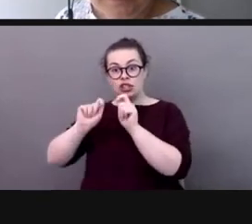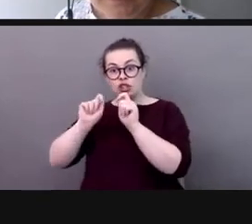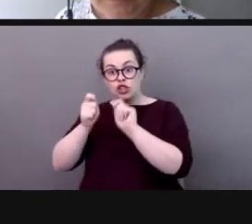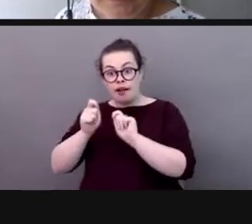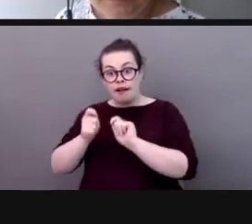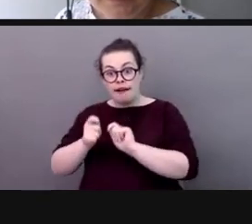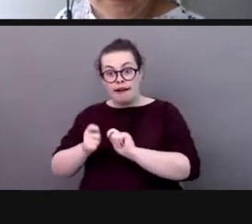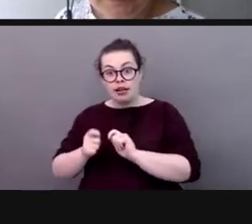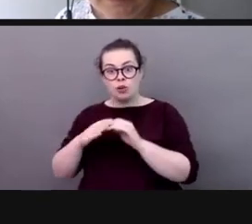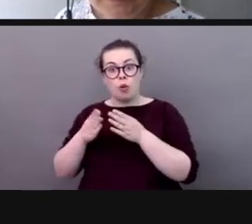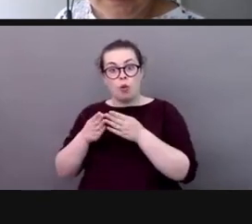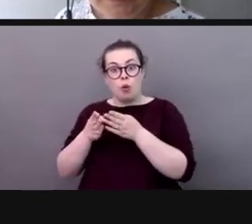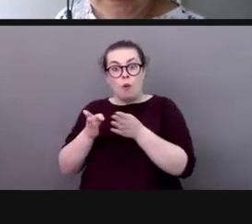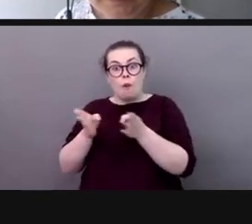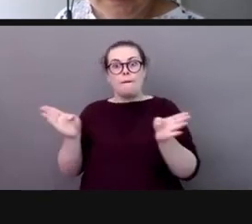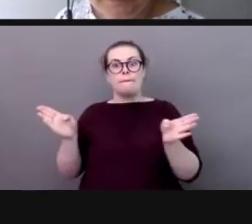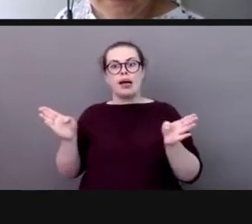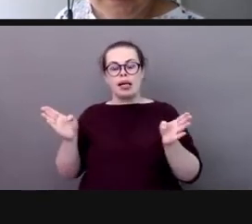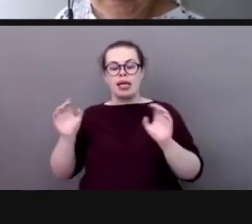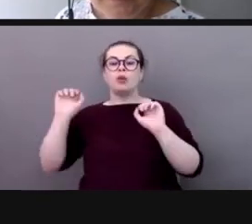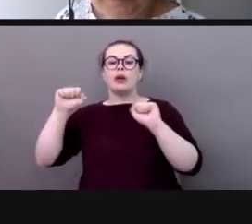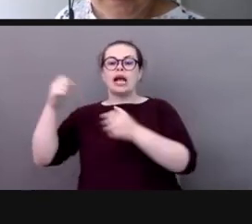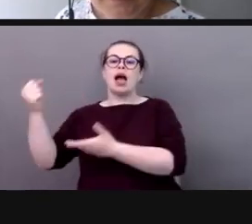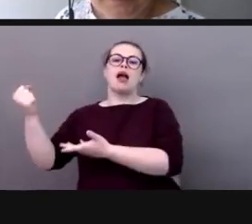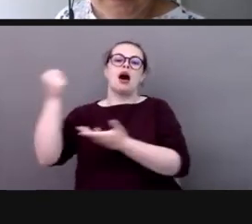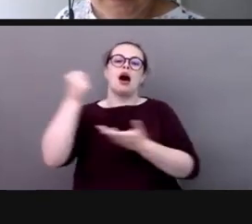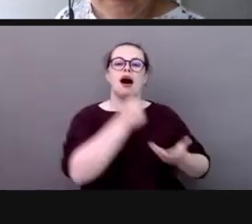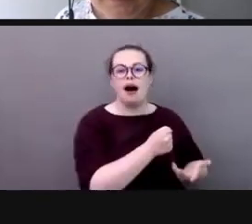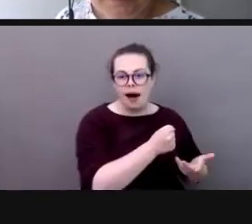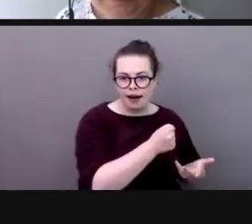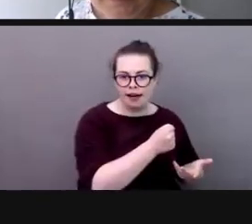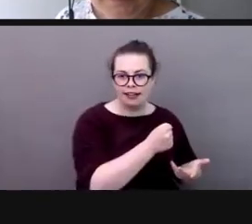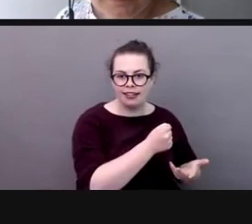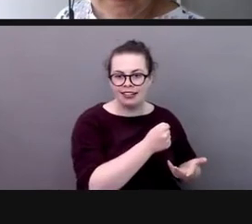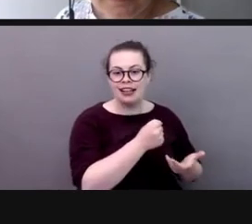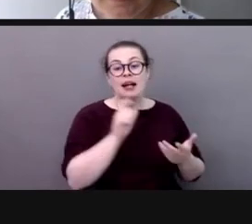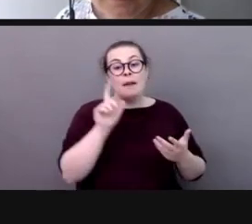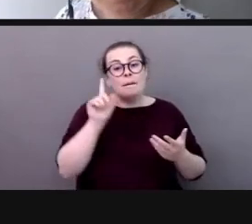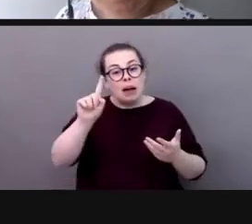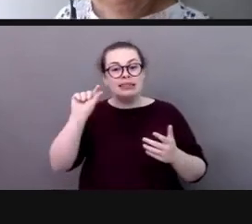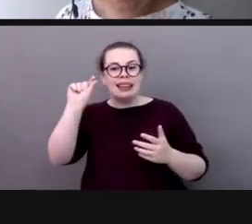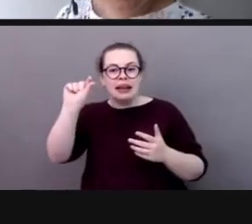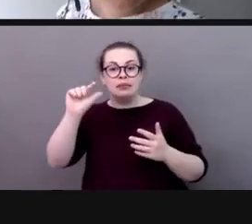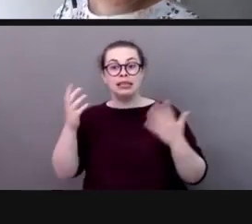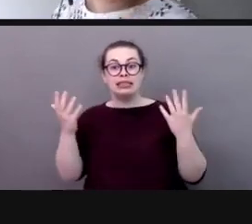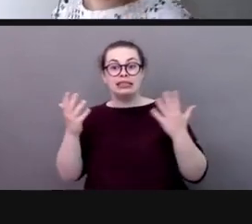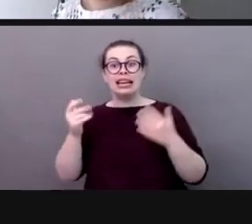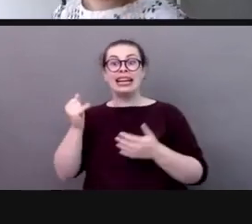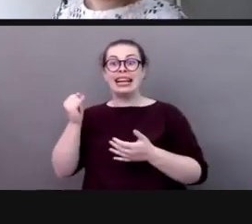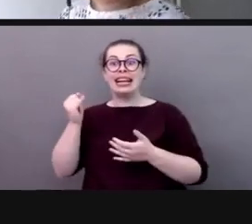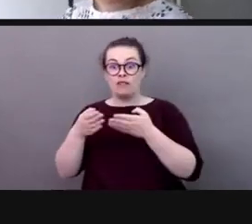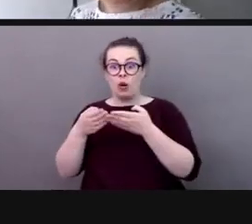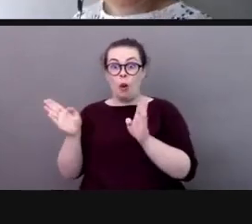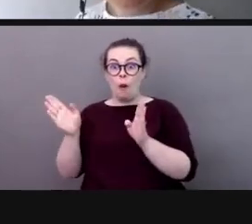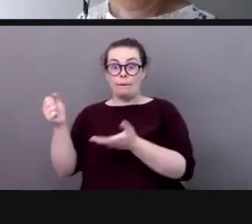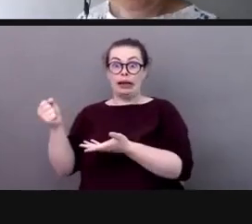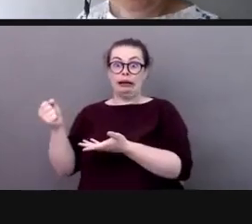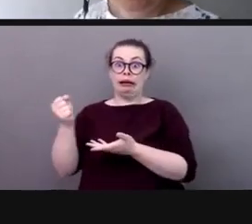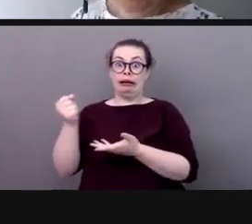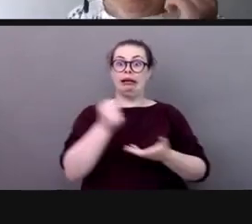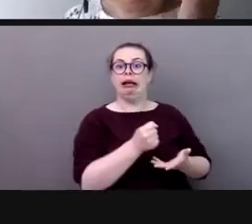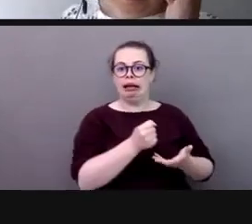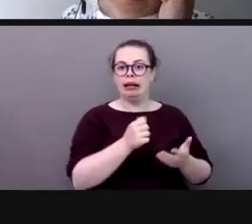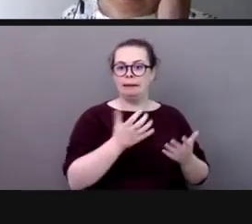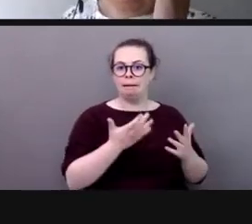those humanitarian principles may be put at risk. So there are regular assessments